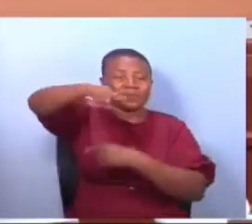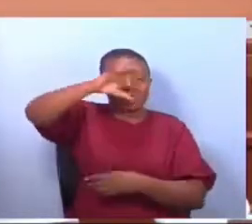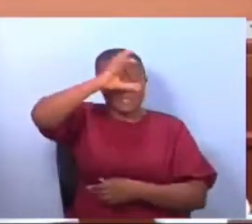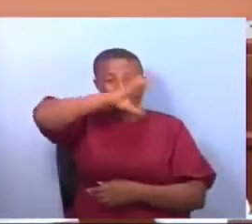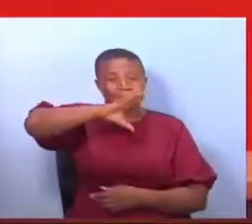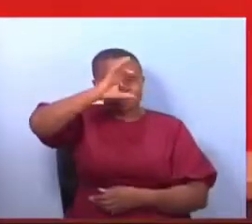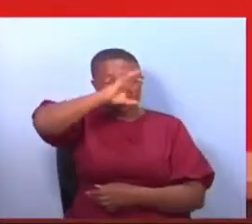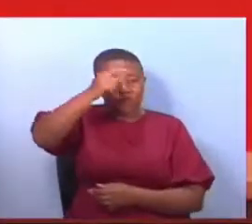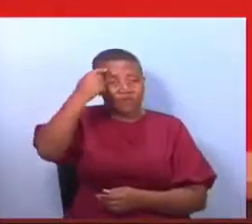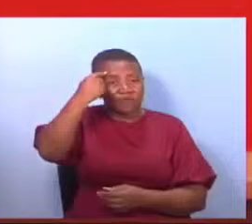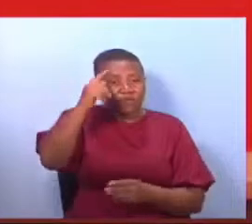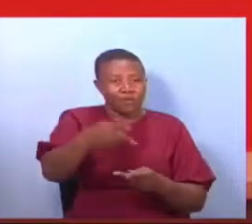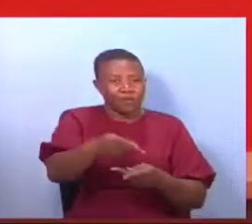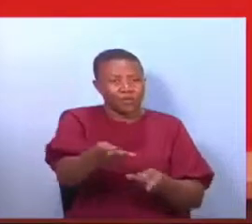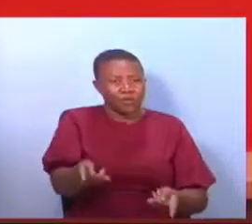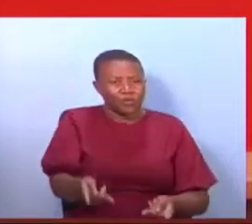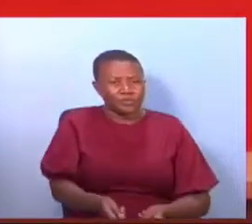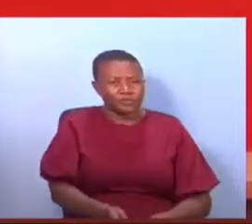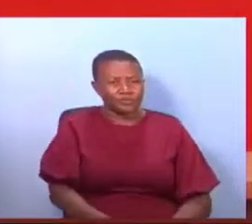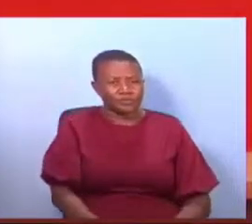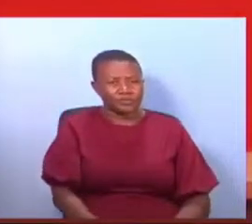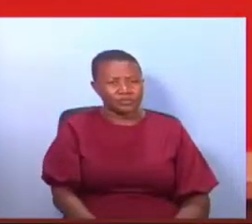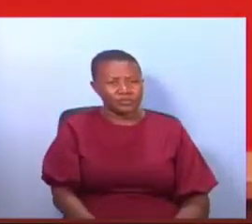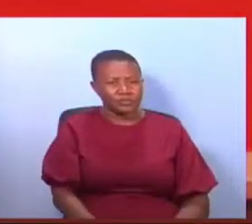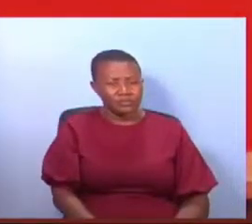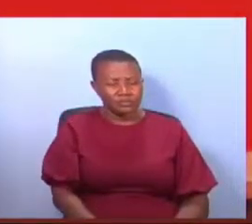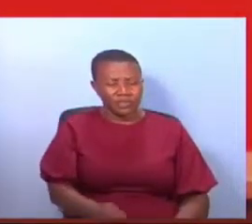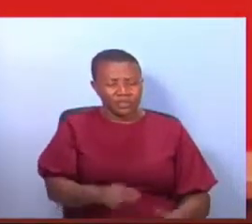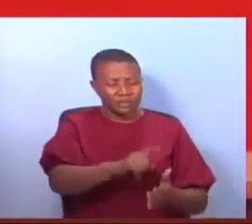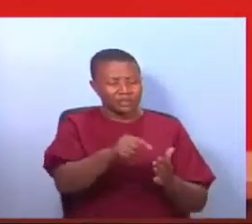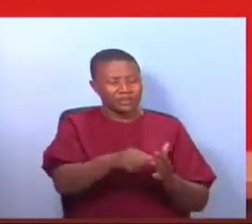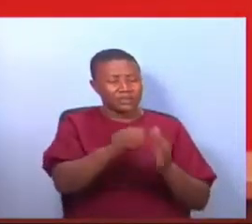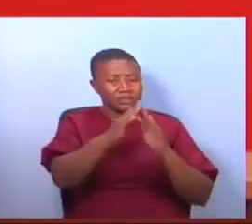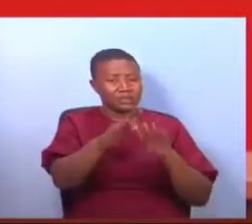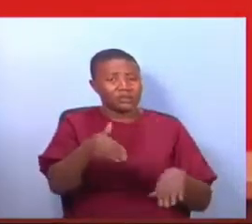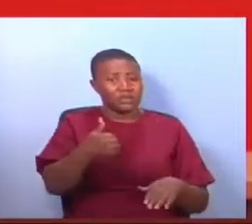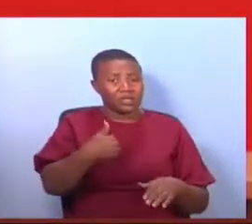Honorable Chief Whip, this is a house governed by rules.